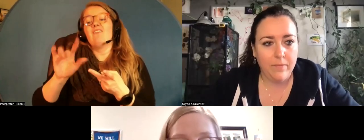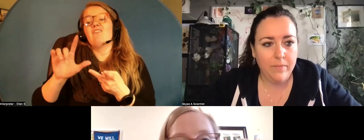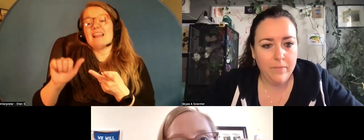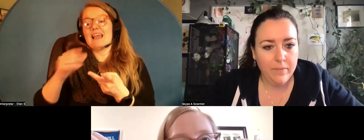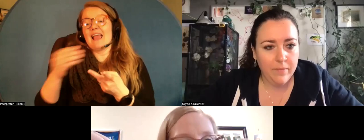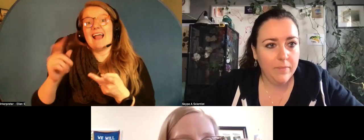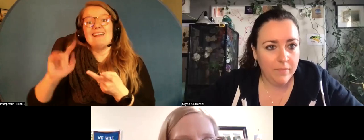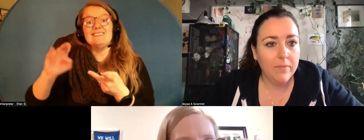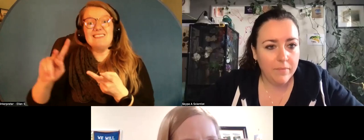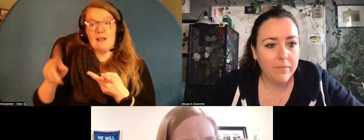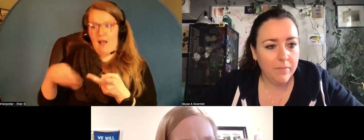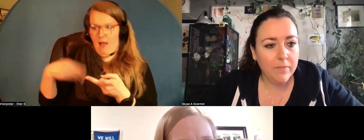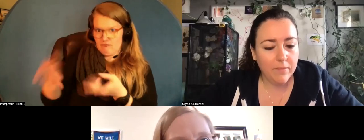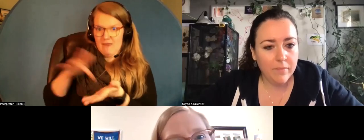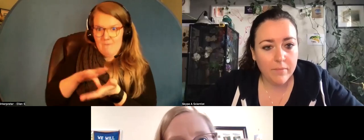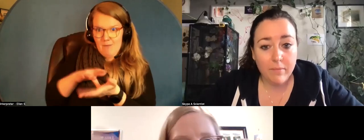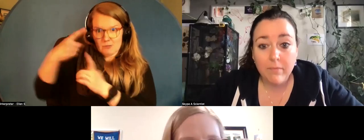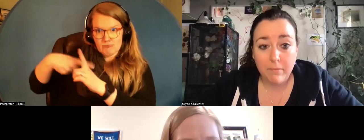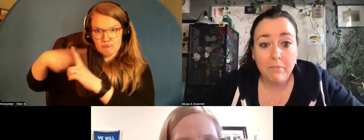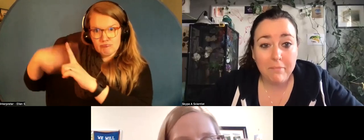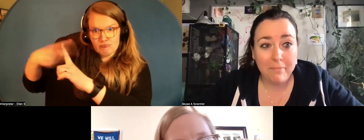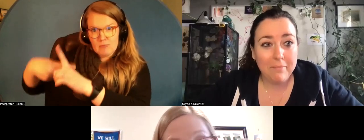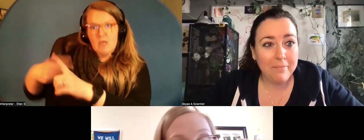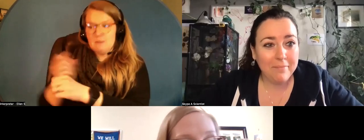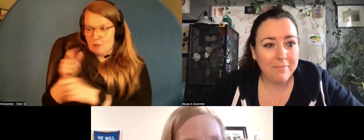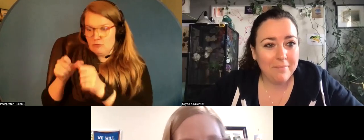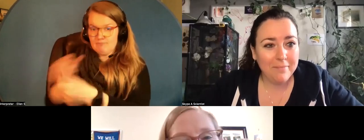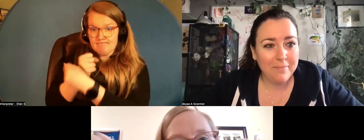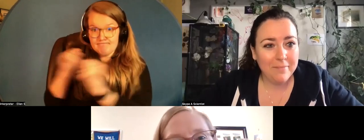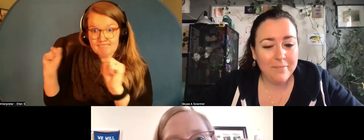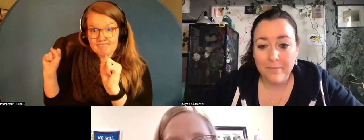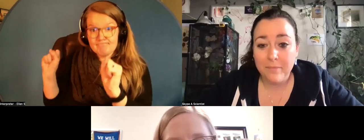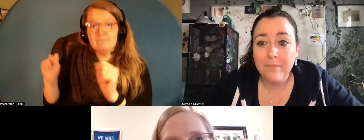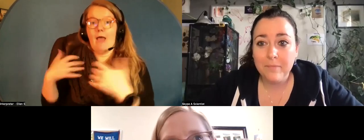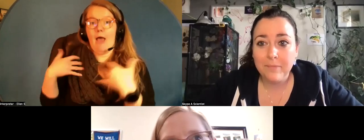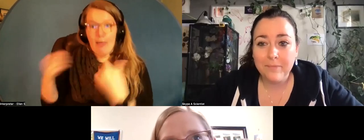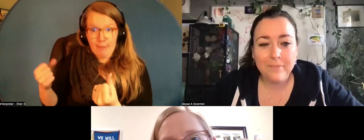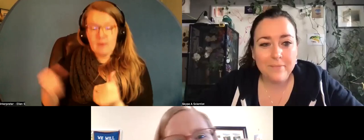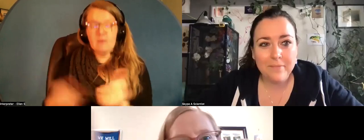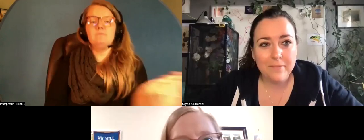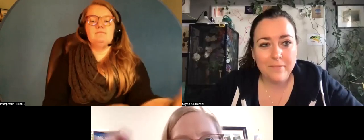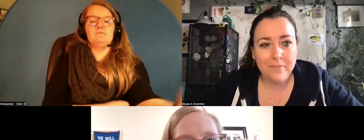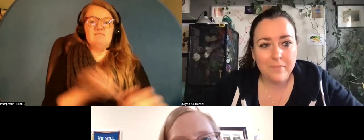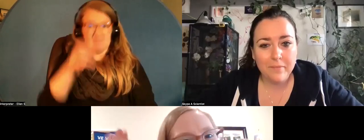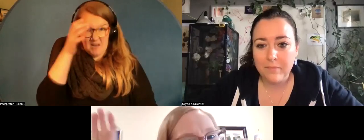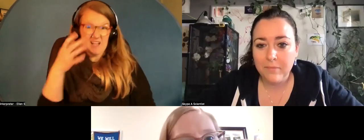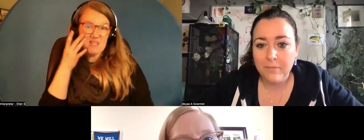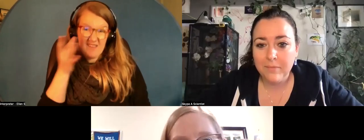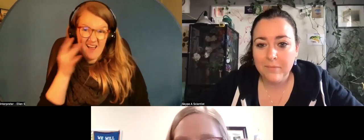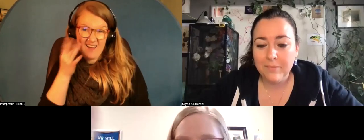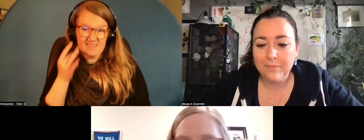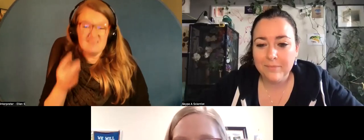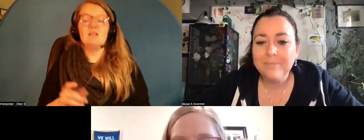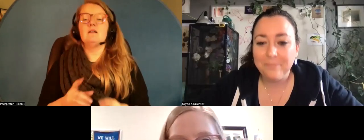disease transmission so that my dog stays healthy and, or your cat, something like that. But otherwise, I just